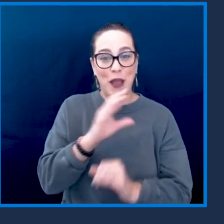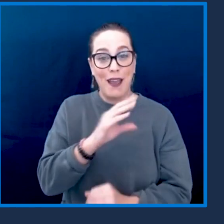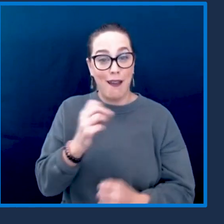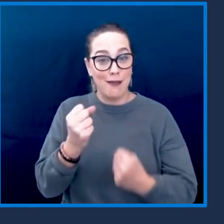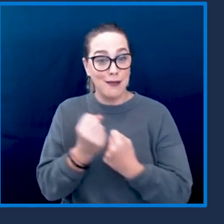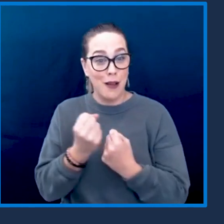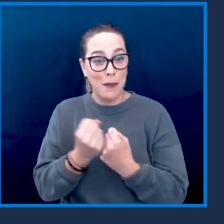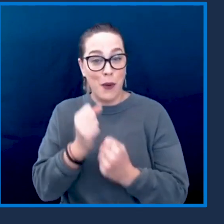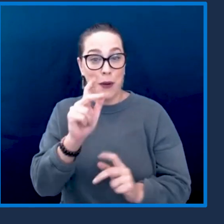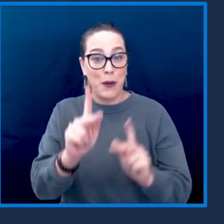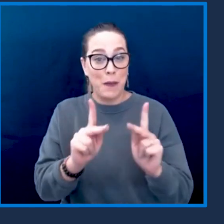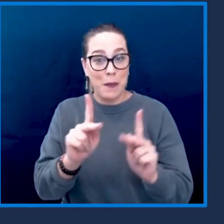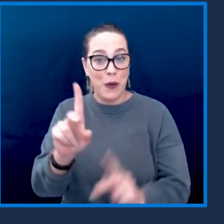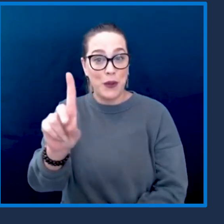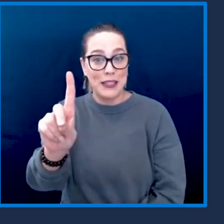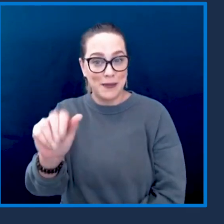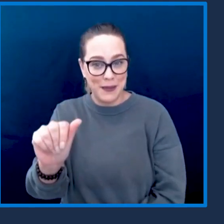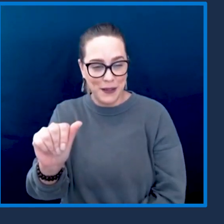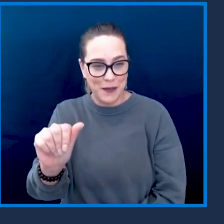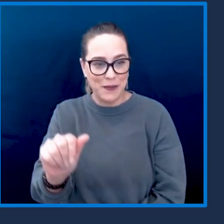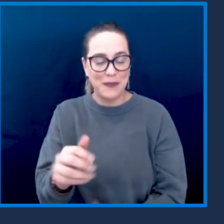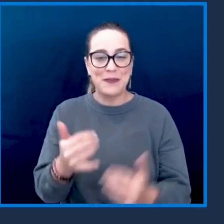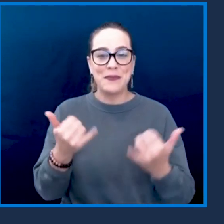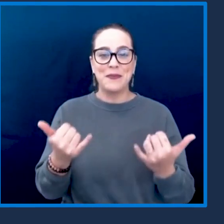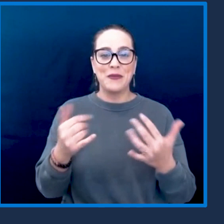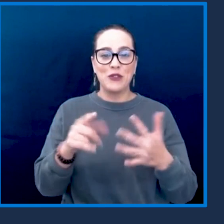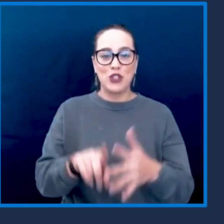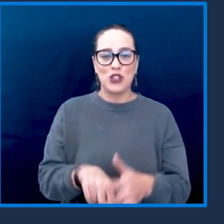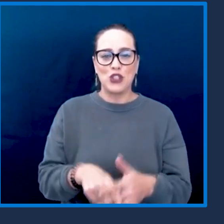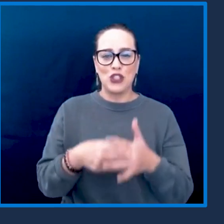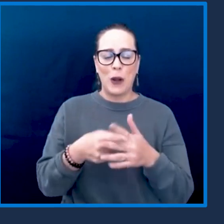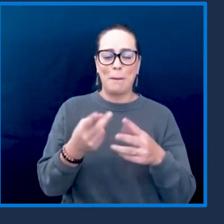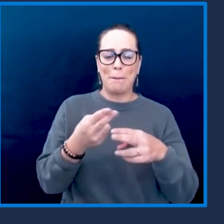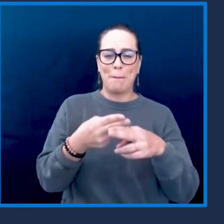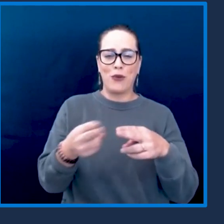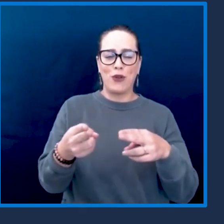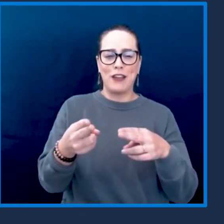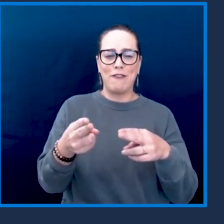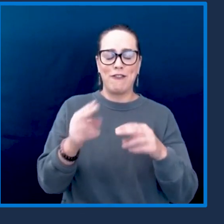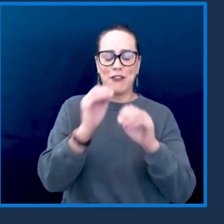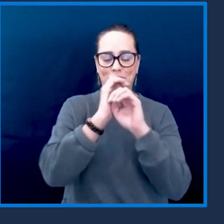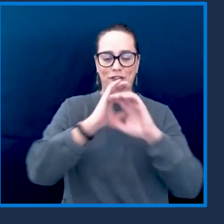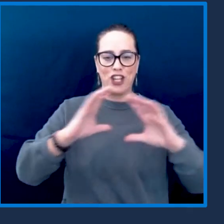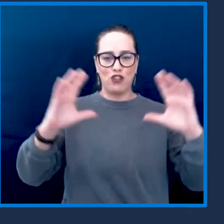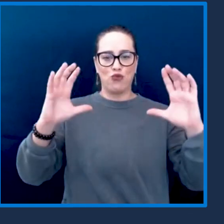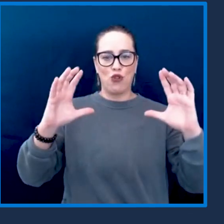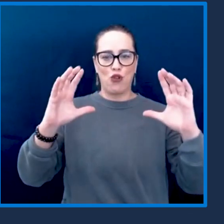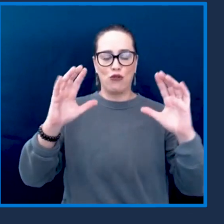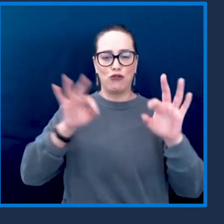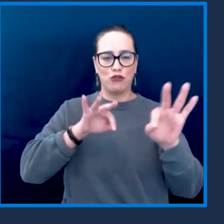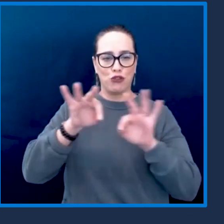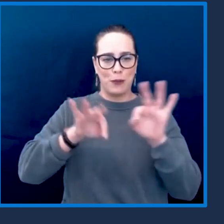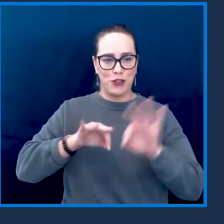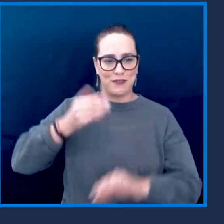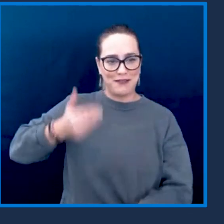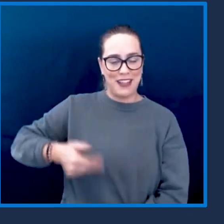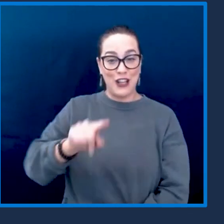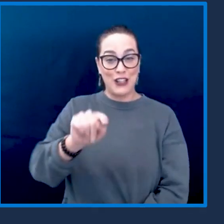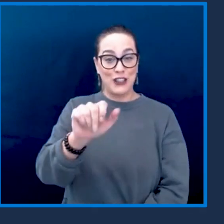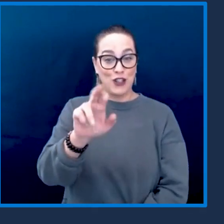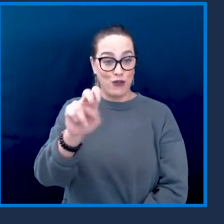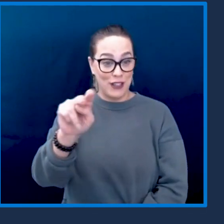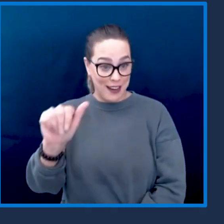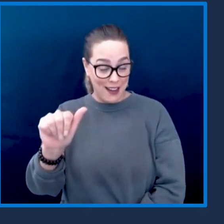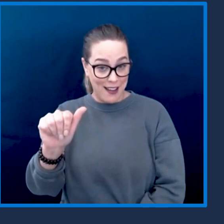disabilities. Let me start by giving you a brief visual description. I'm Tarena Shanaberger. I have brown hair, I'm